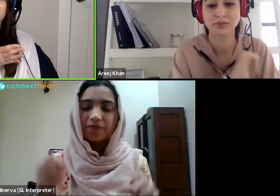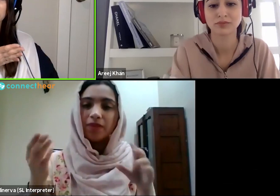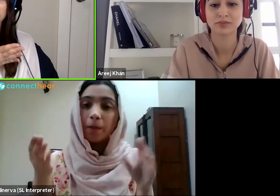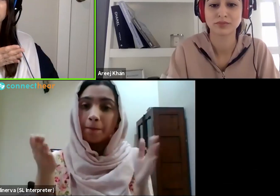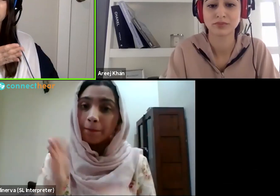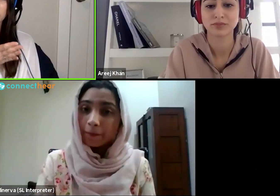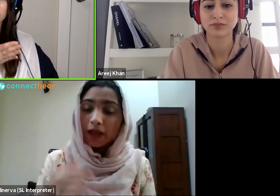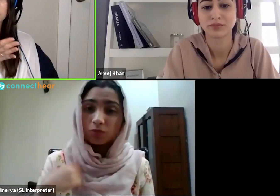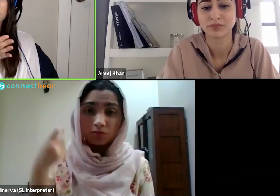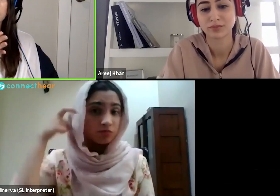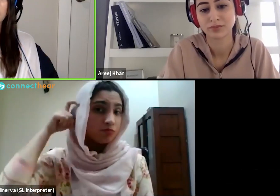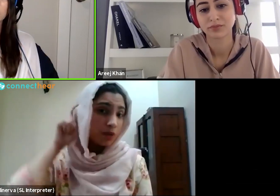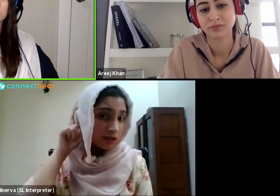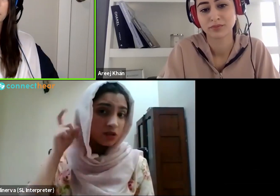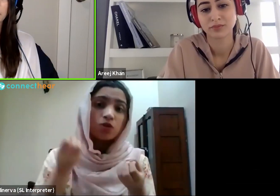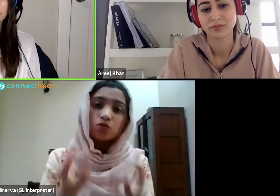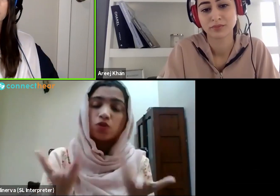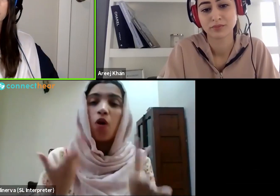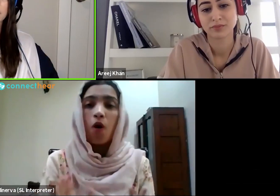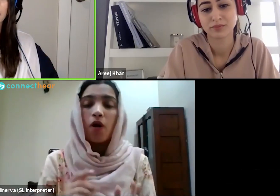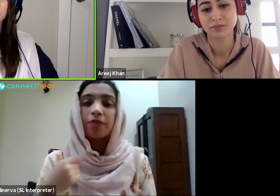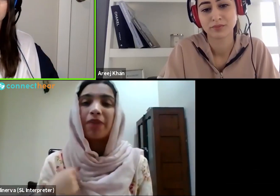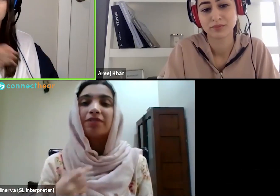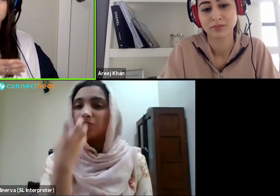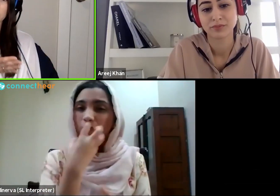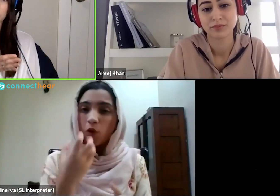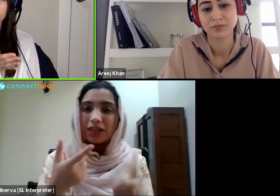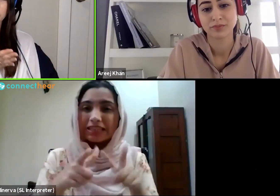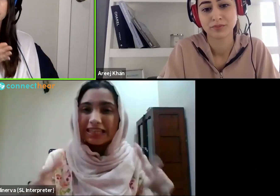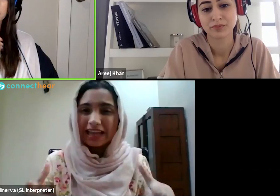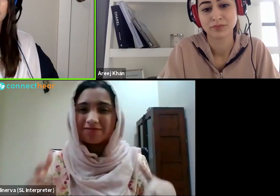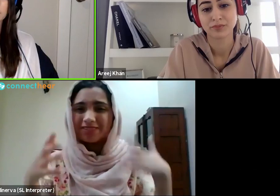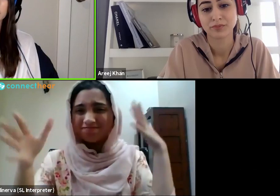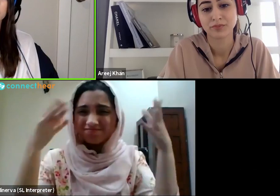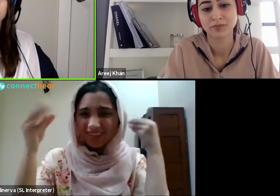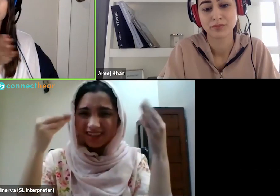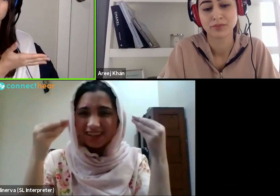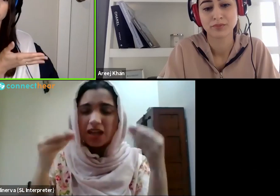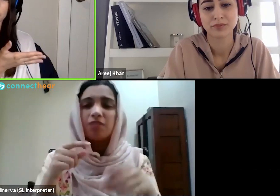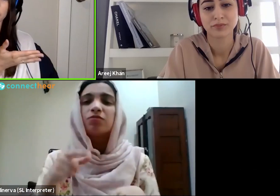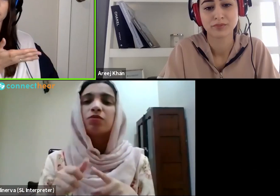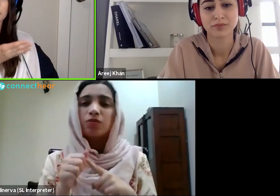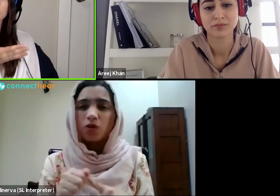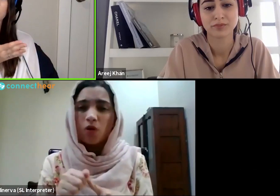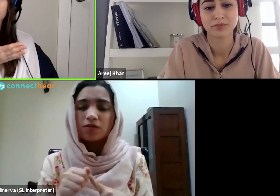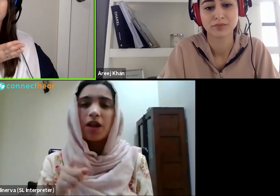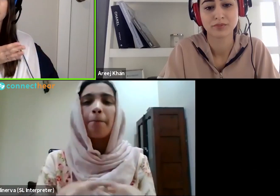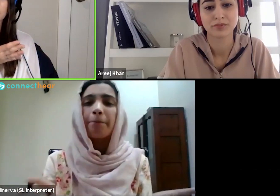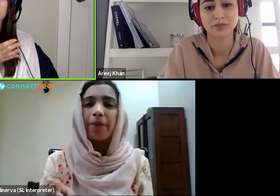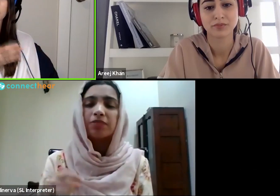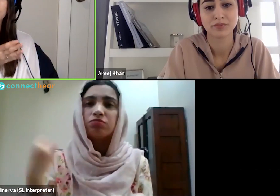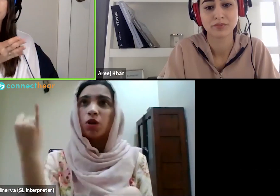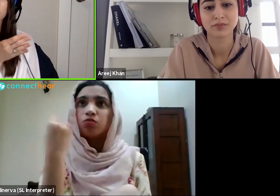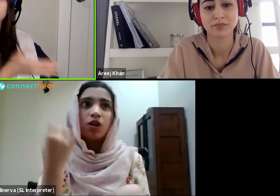with my hearing aids and spoken language, my parents realized that I was not hitting certain barriers And we took a trip to Pennsylvania, and that's where